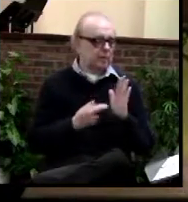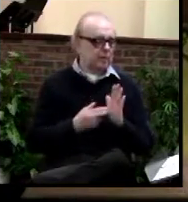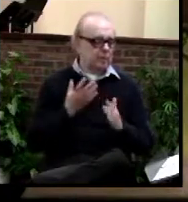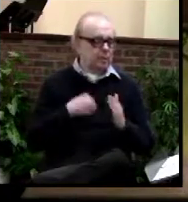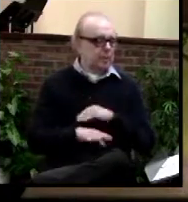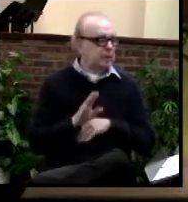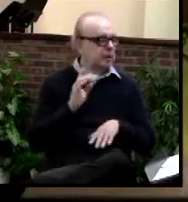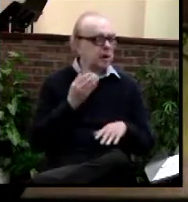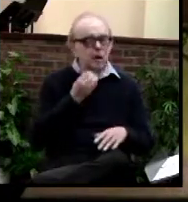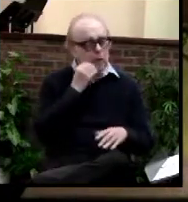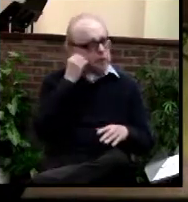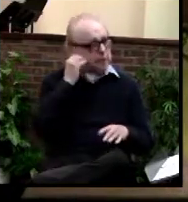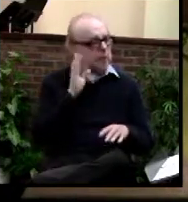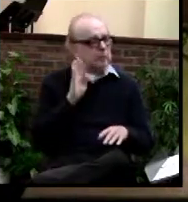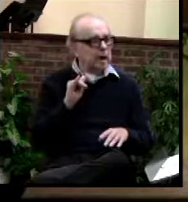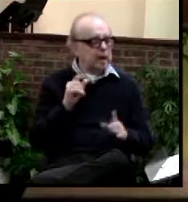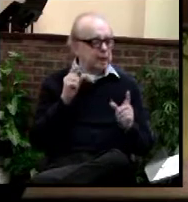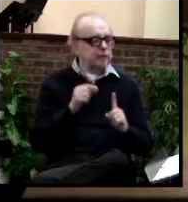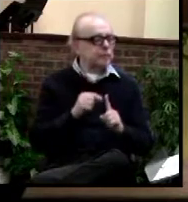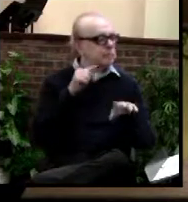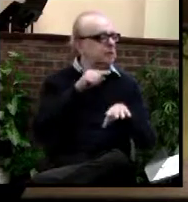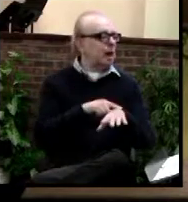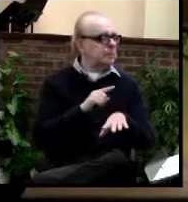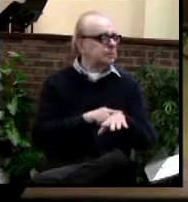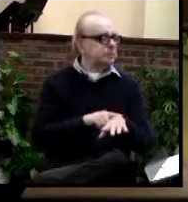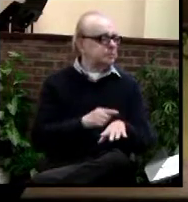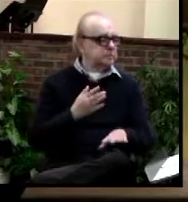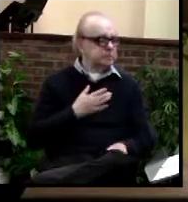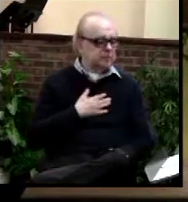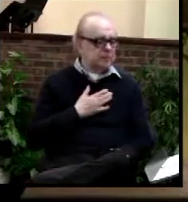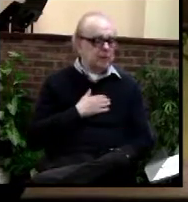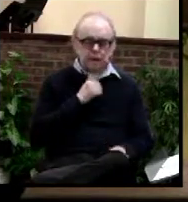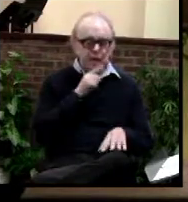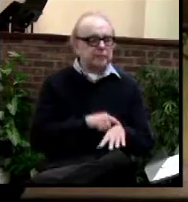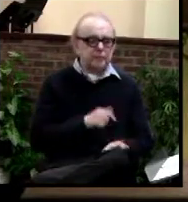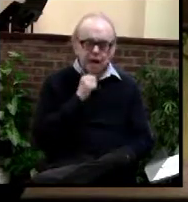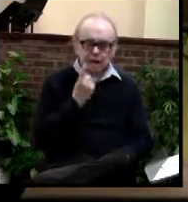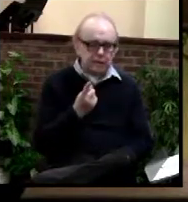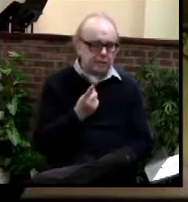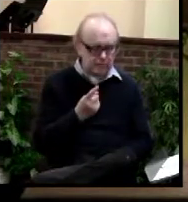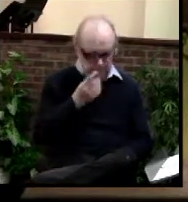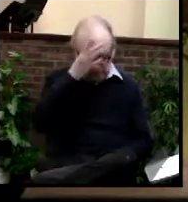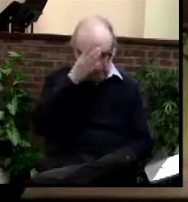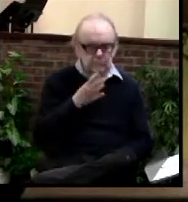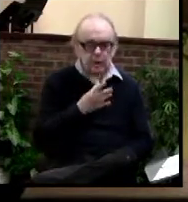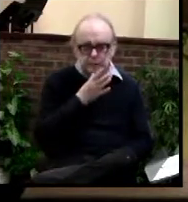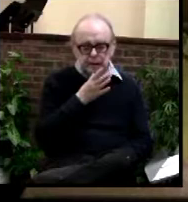certain time. Okay? Now, mine was not 11 o'clock. My mom and dad trusted me.